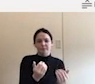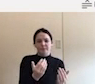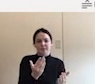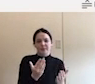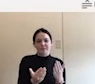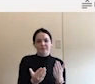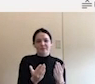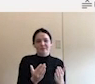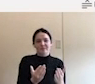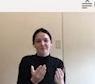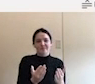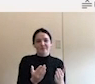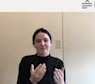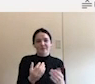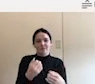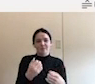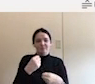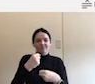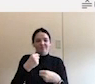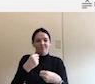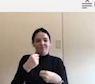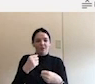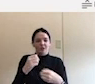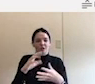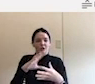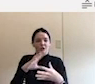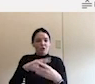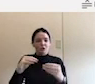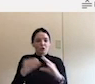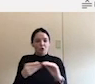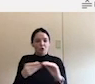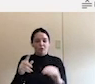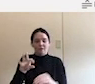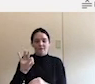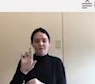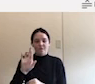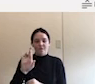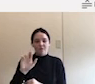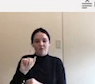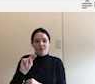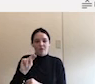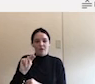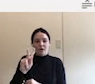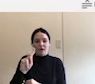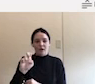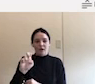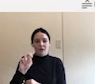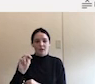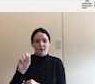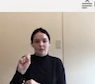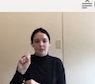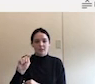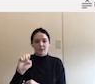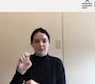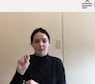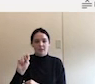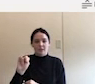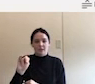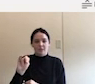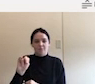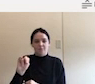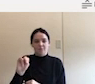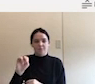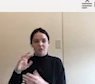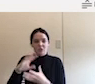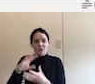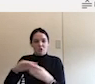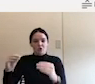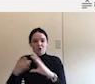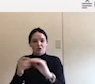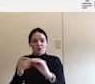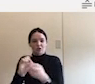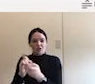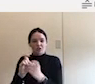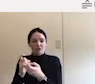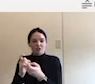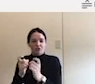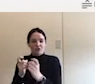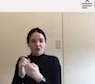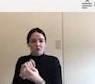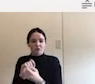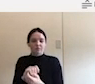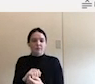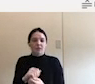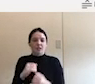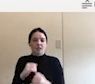Frankenstein's lab and to make these coils and then to generate the electrical power as it goes down into the monster that